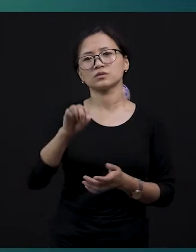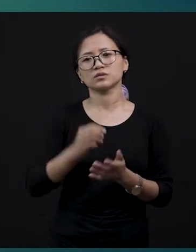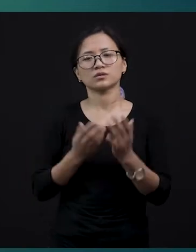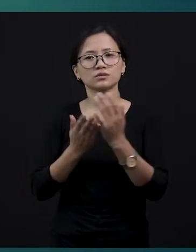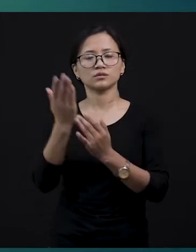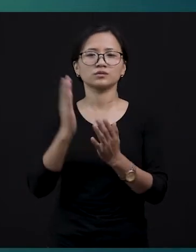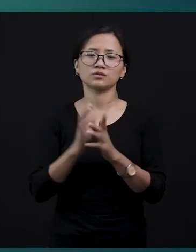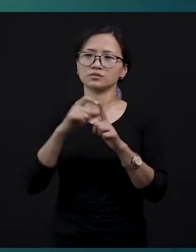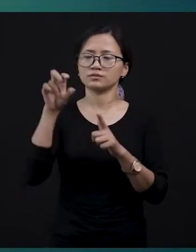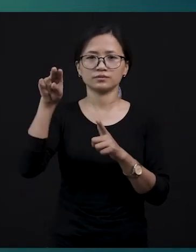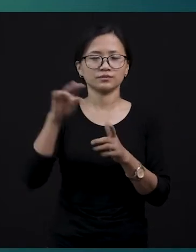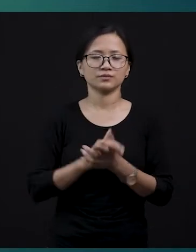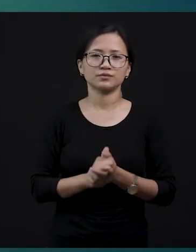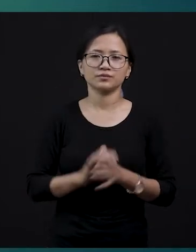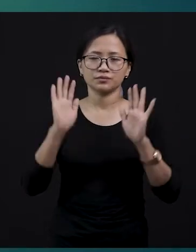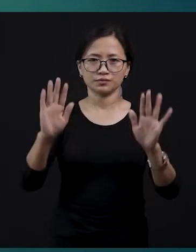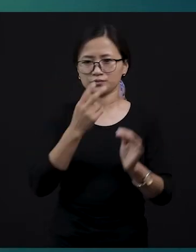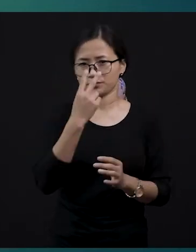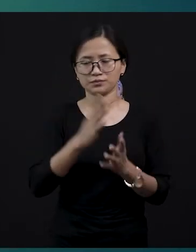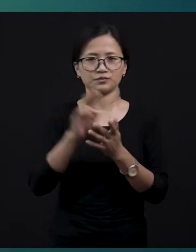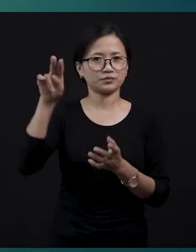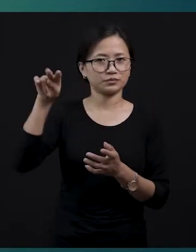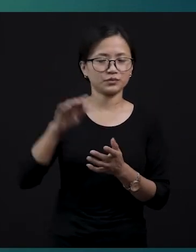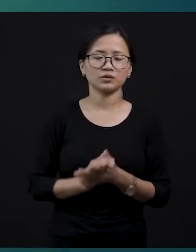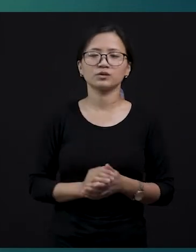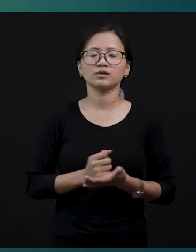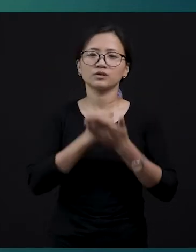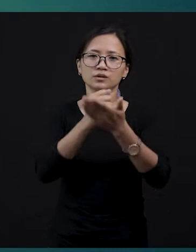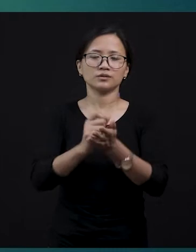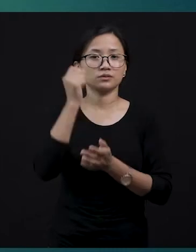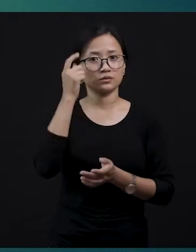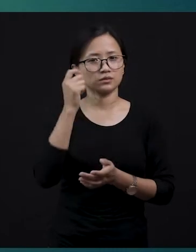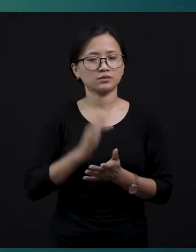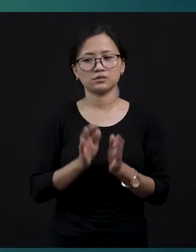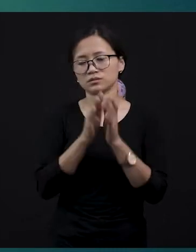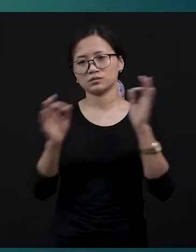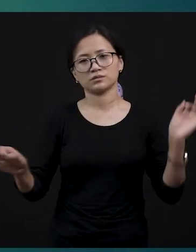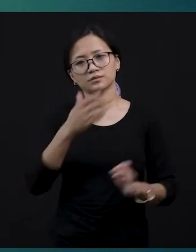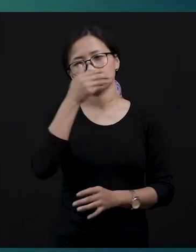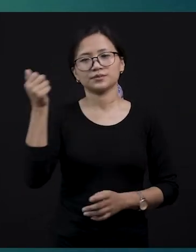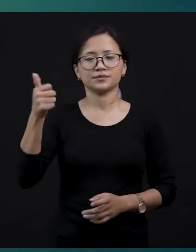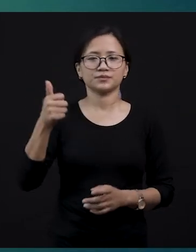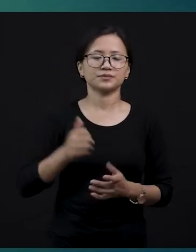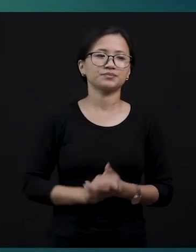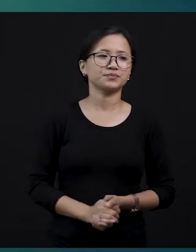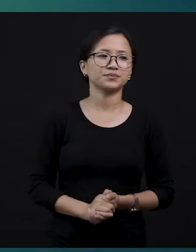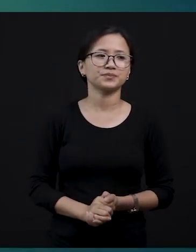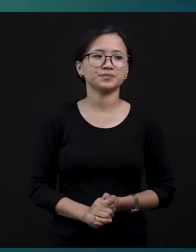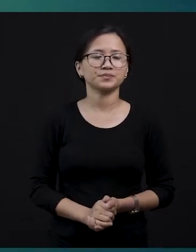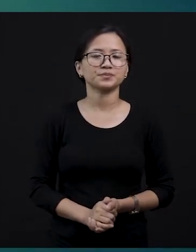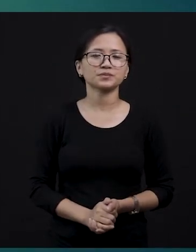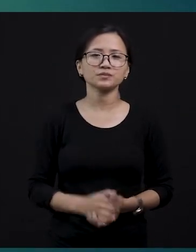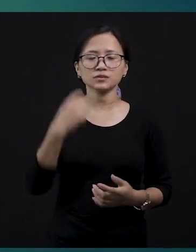always go through your dictionary and then have a look at the meaning, which will help you to understand the story better.